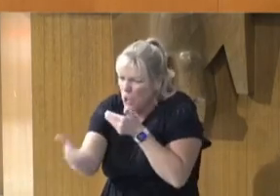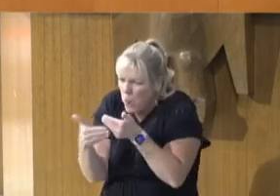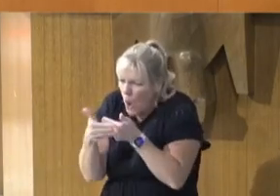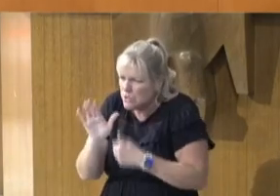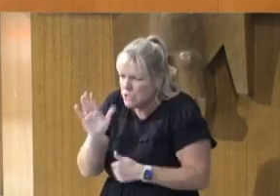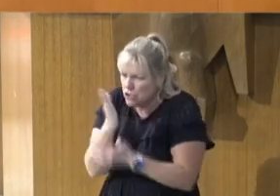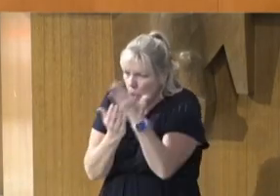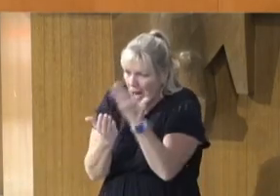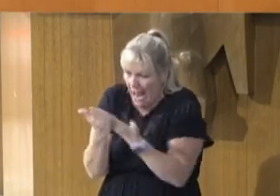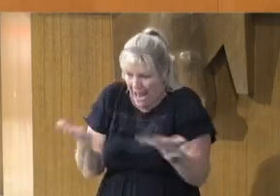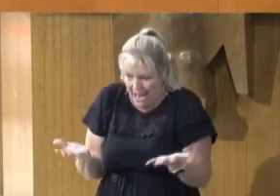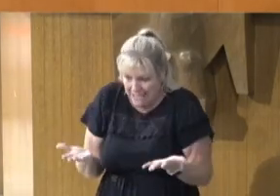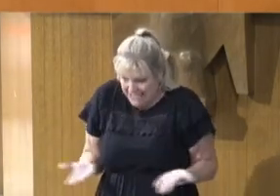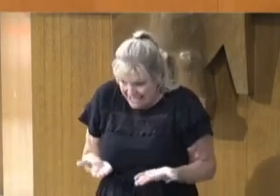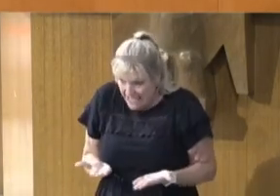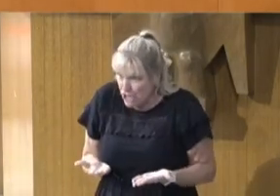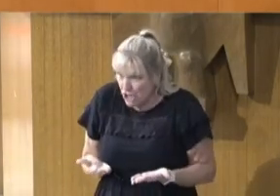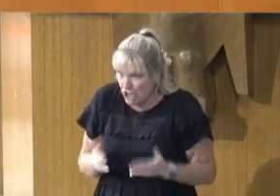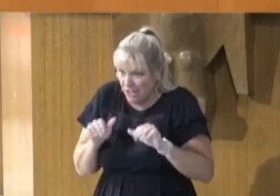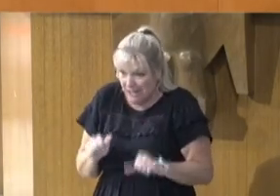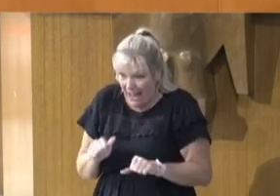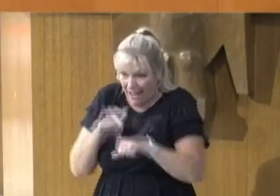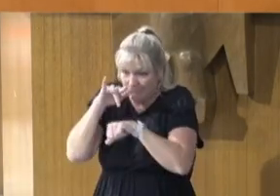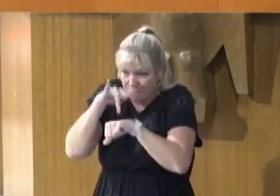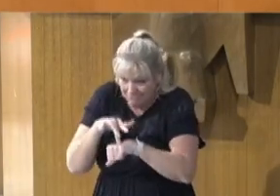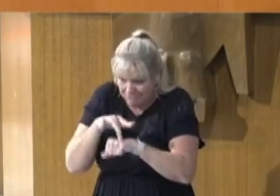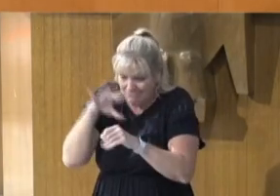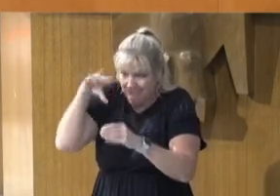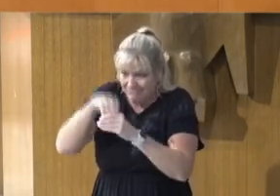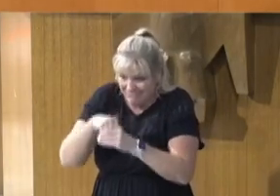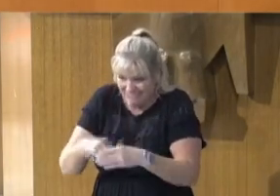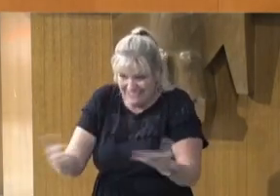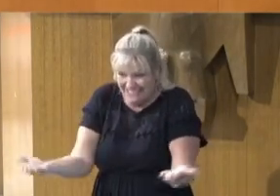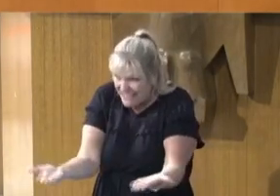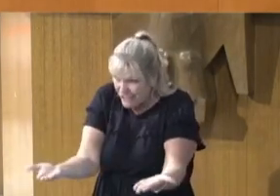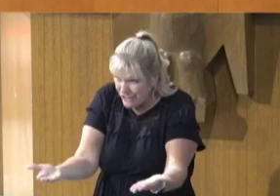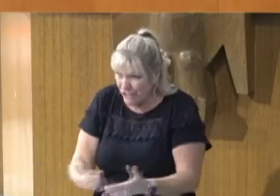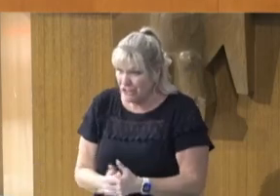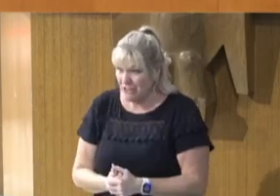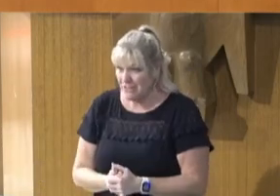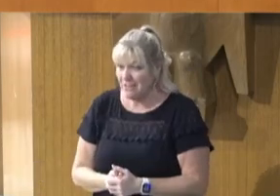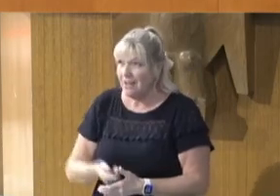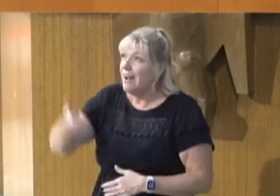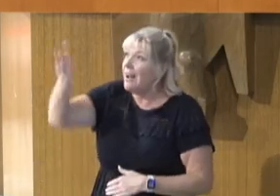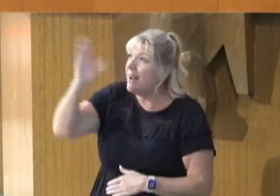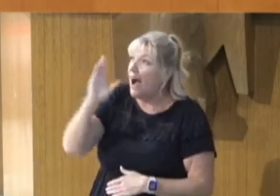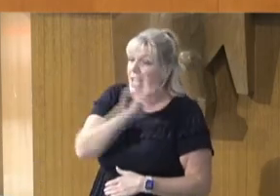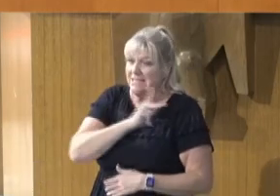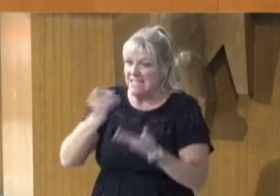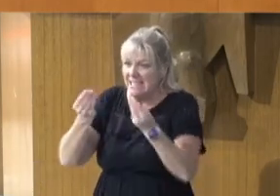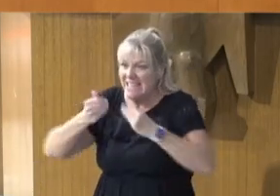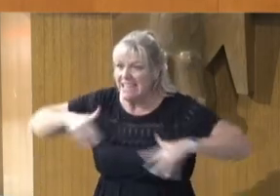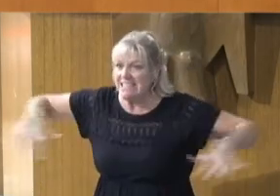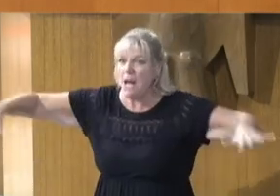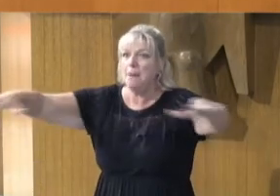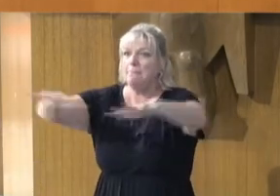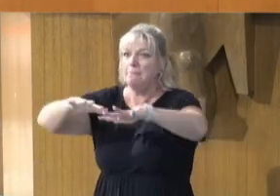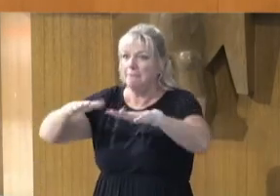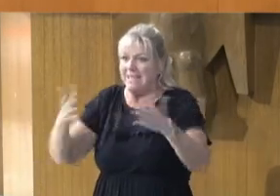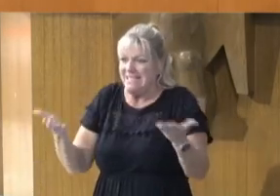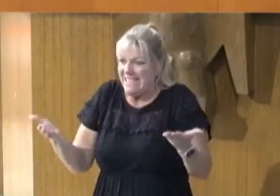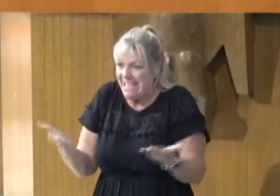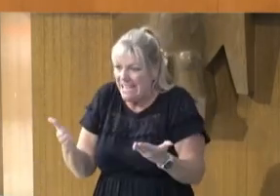is within your physical grasp. It is within your reach. The kingdom of God is among